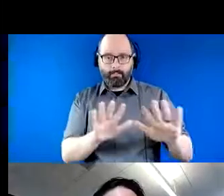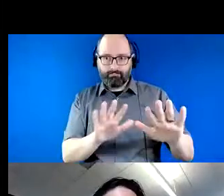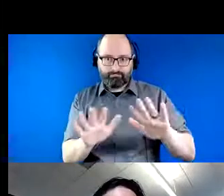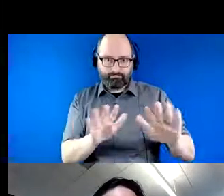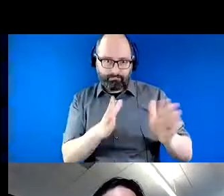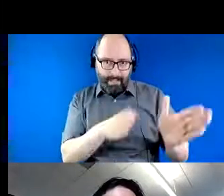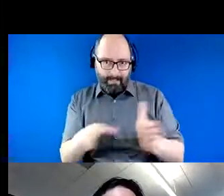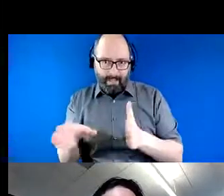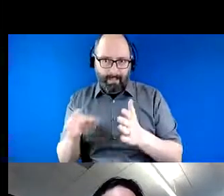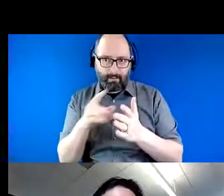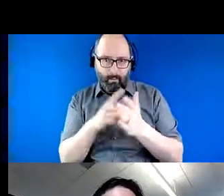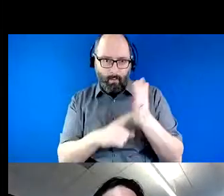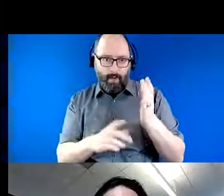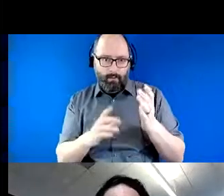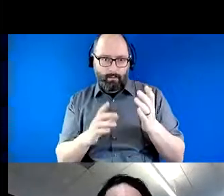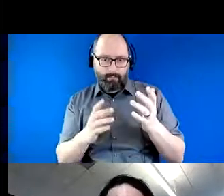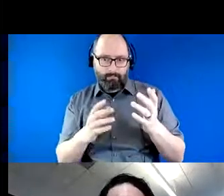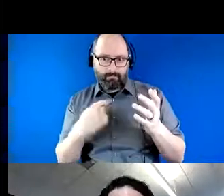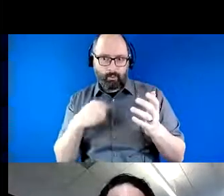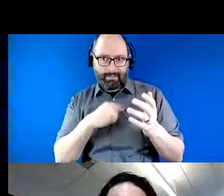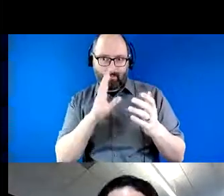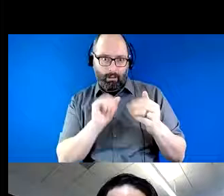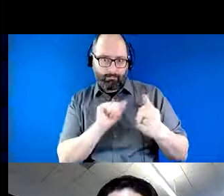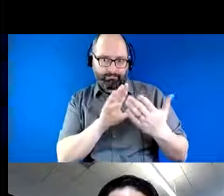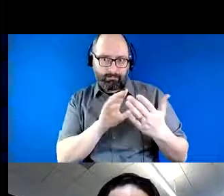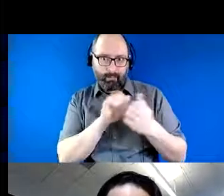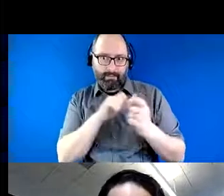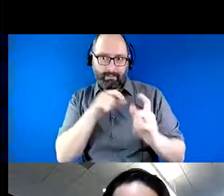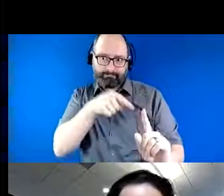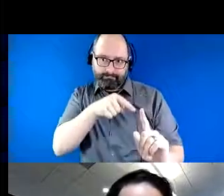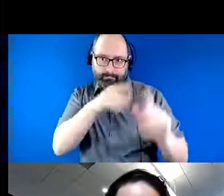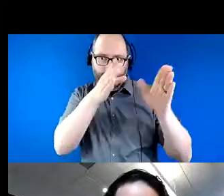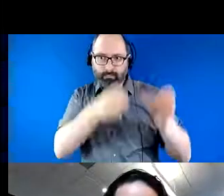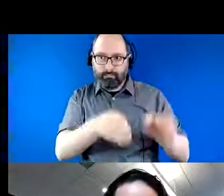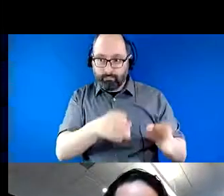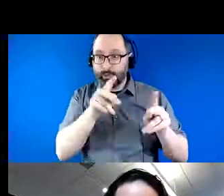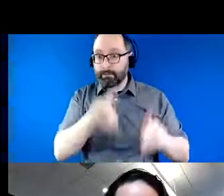things we might be facing with that particular person.